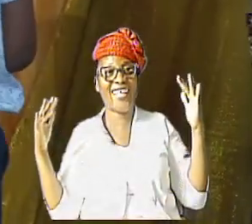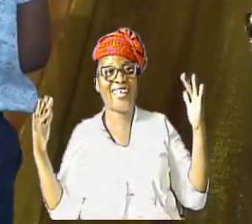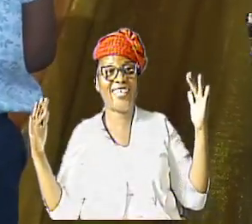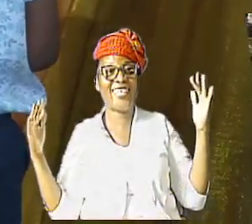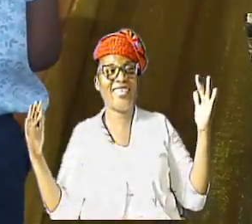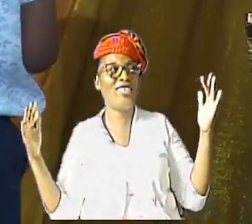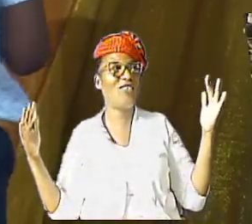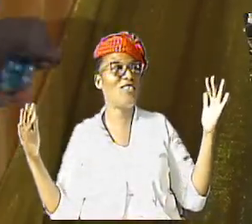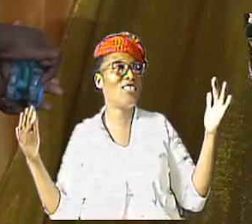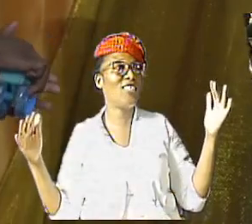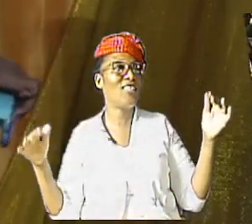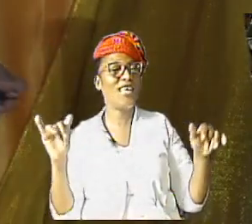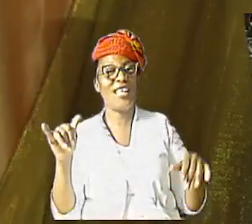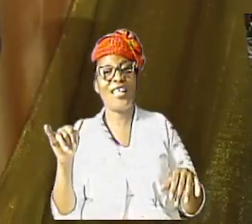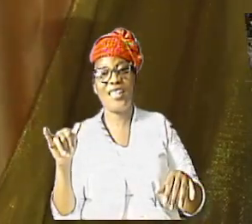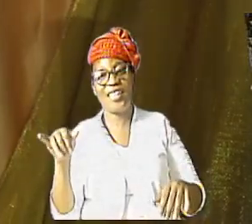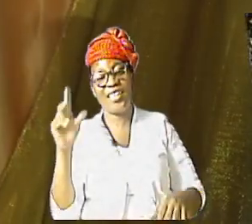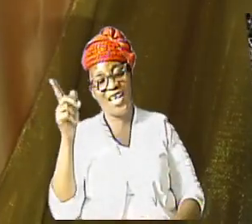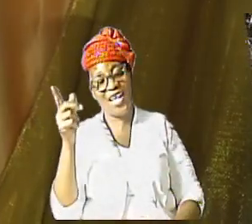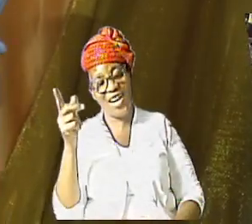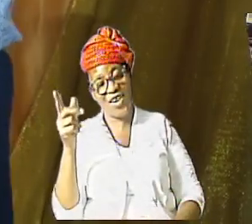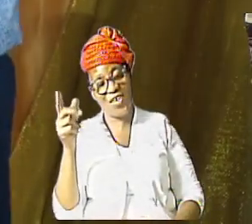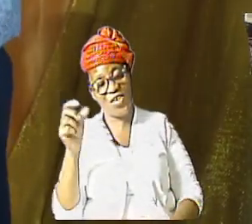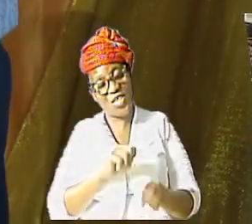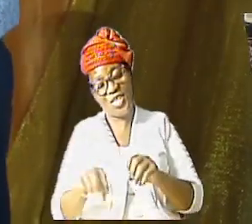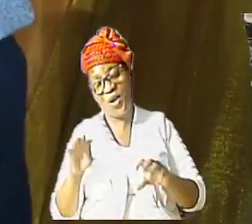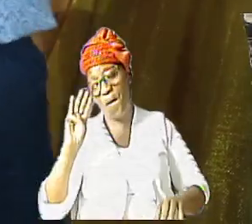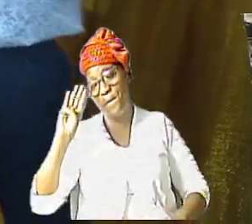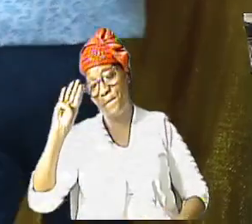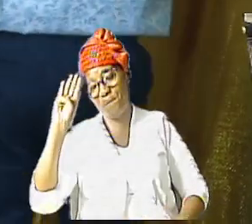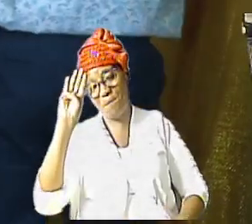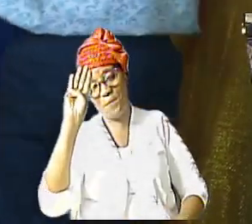That looks so beautiful.